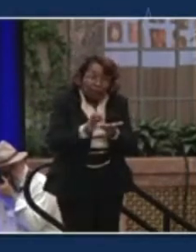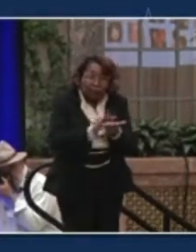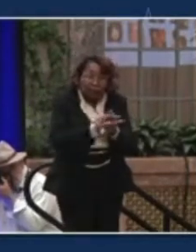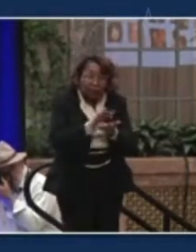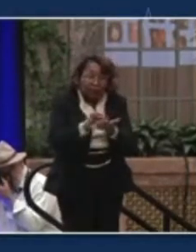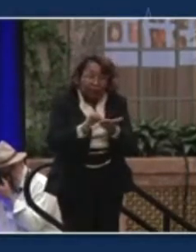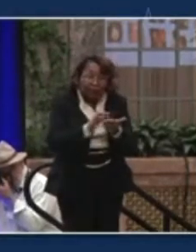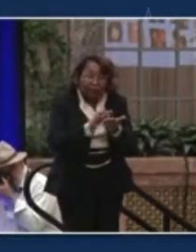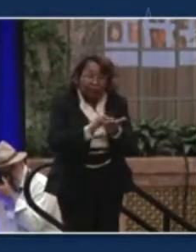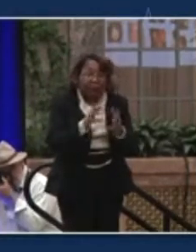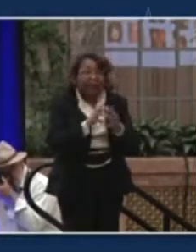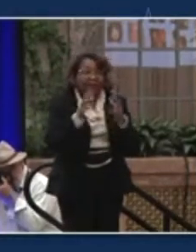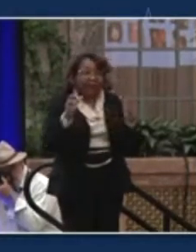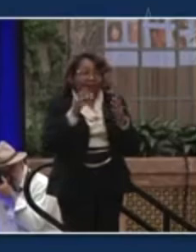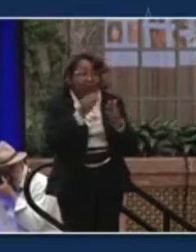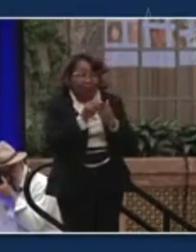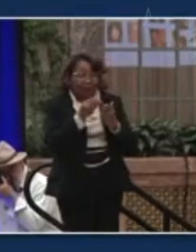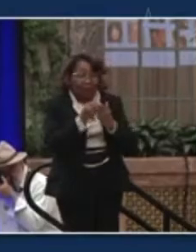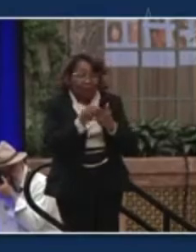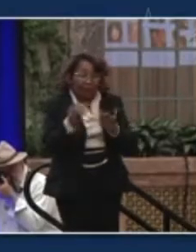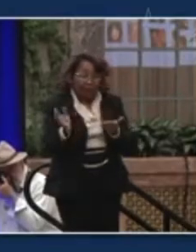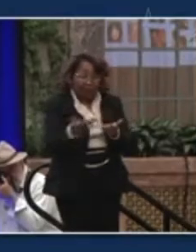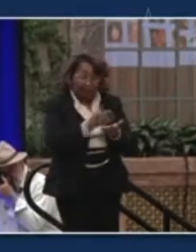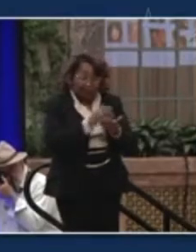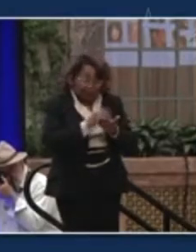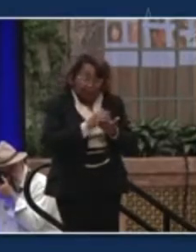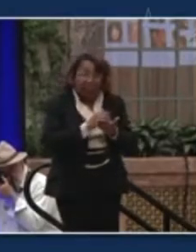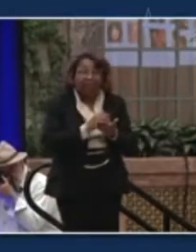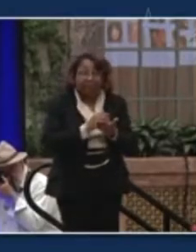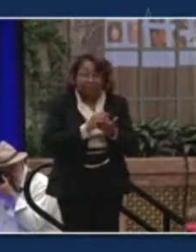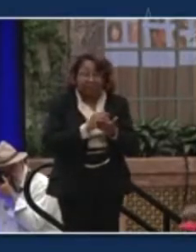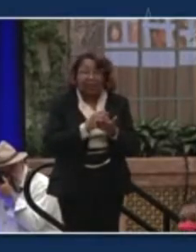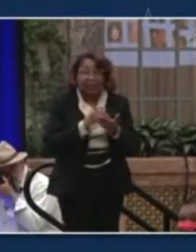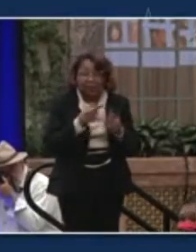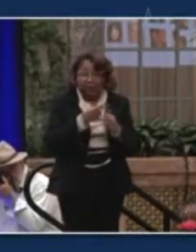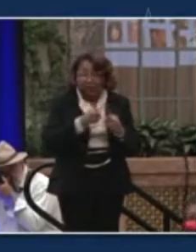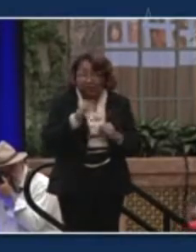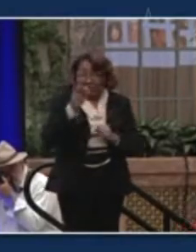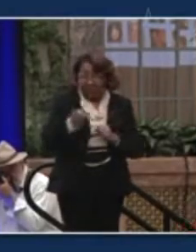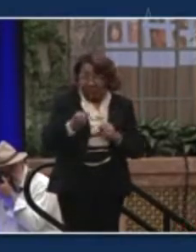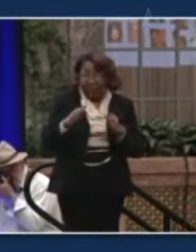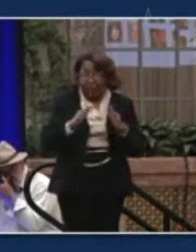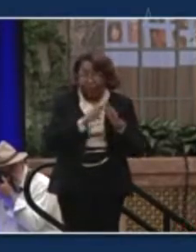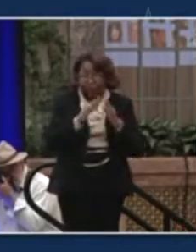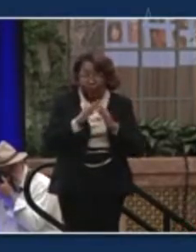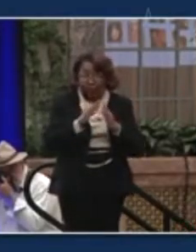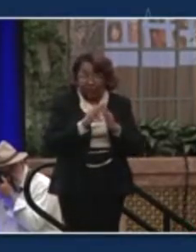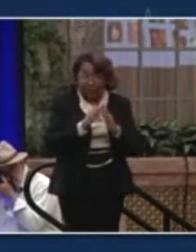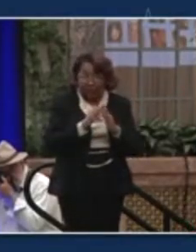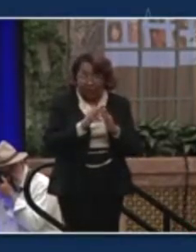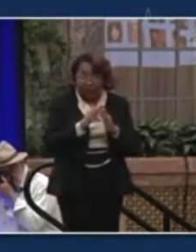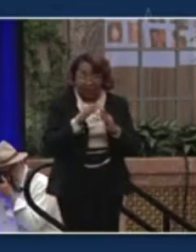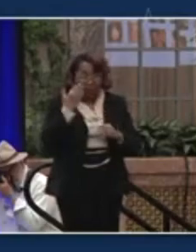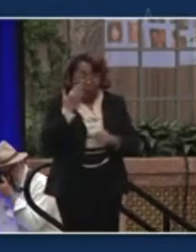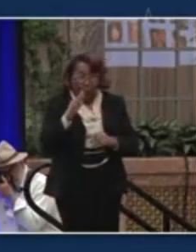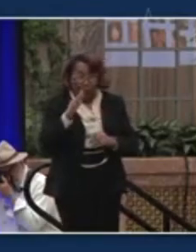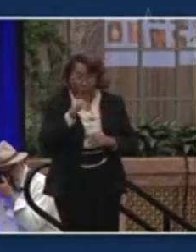a lot of the money to elect Harold Washington came from the community. People need to know that.